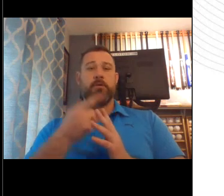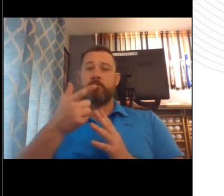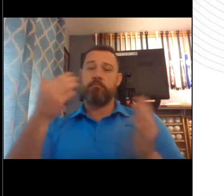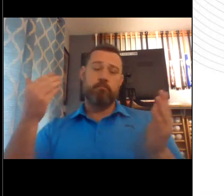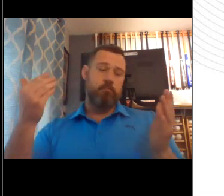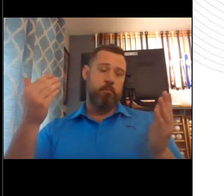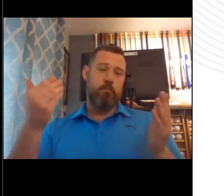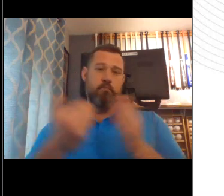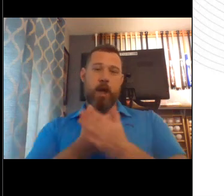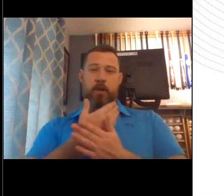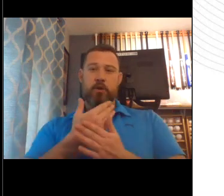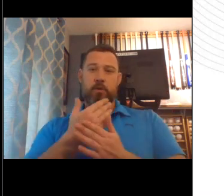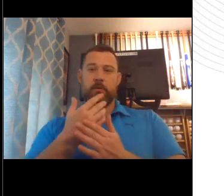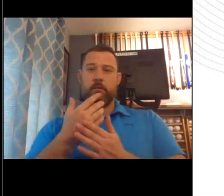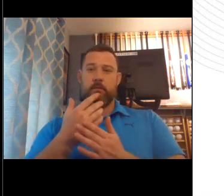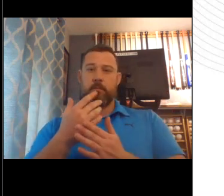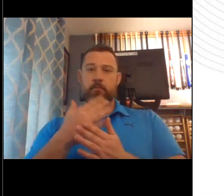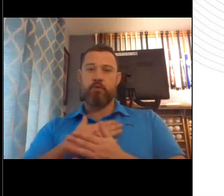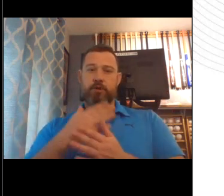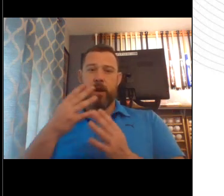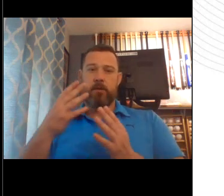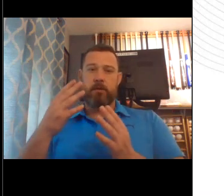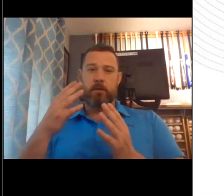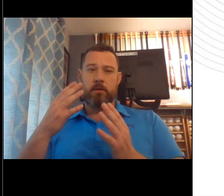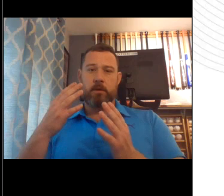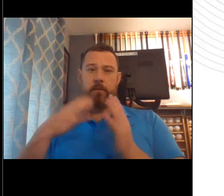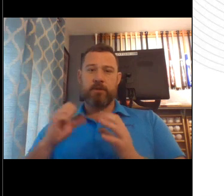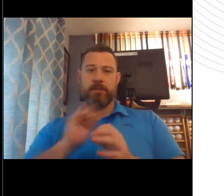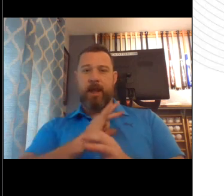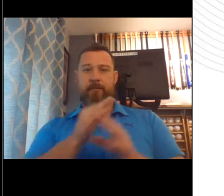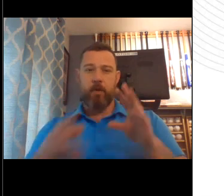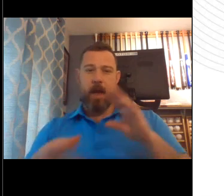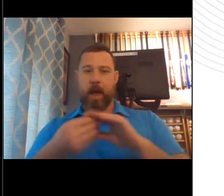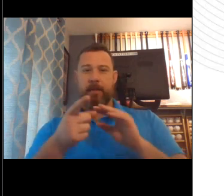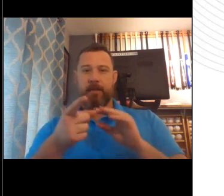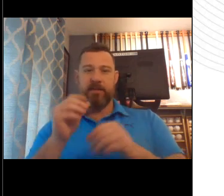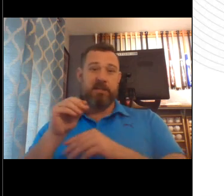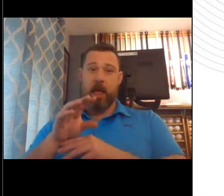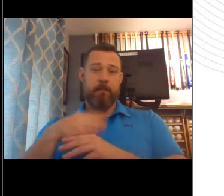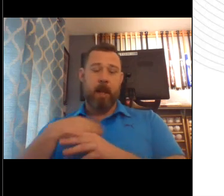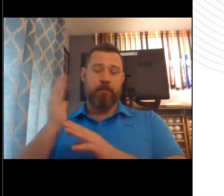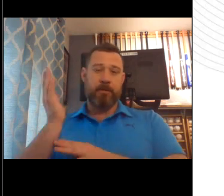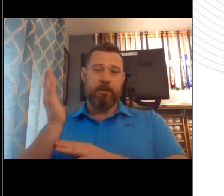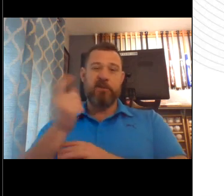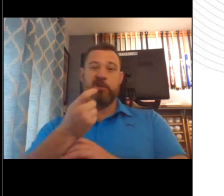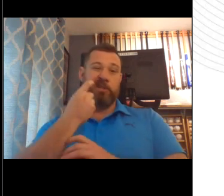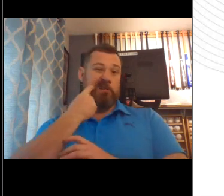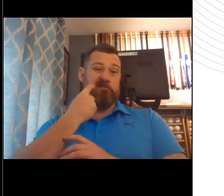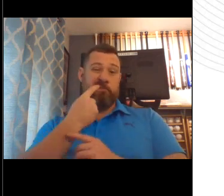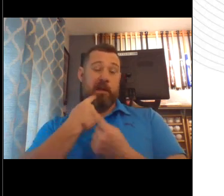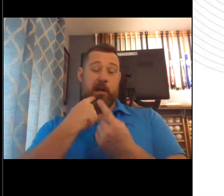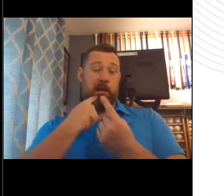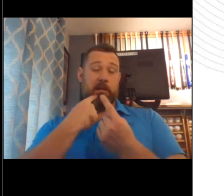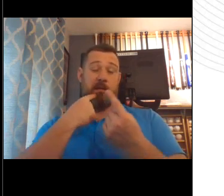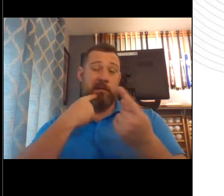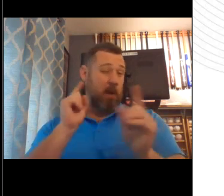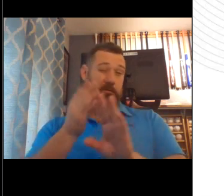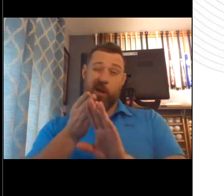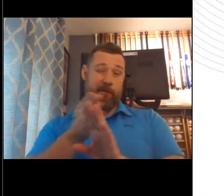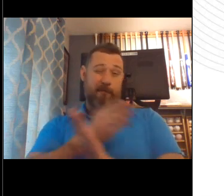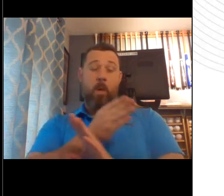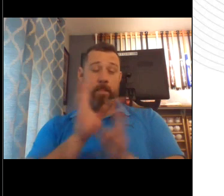we appreciate the commission staff for adding this slide to my presentation. Just announced it prior to the commission meeting,